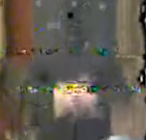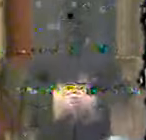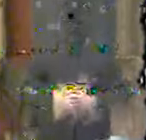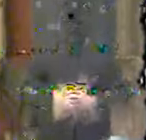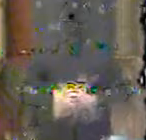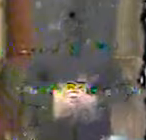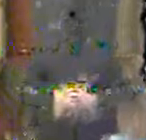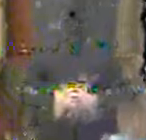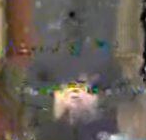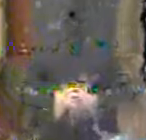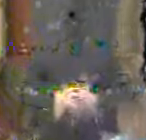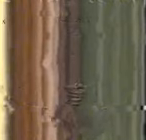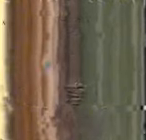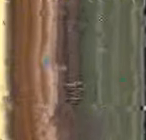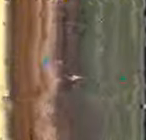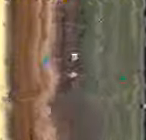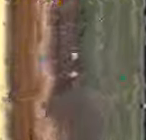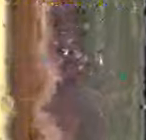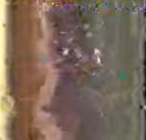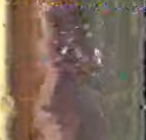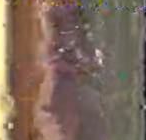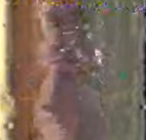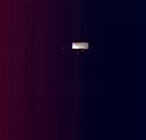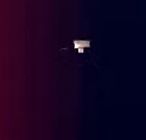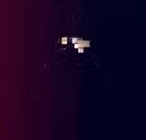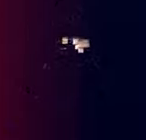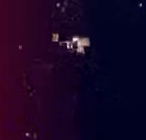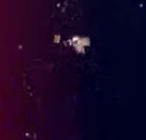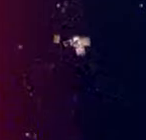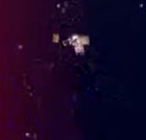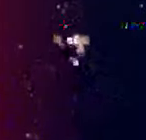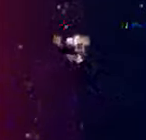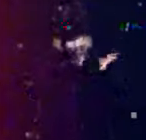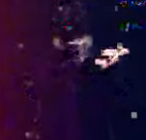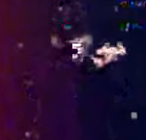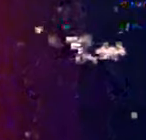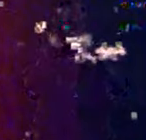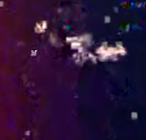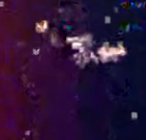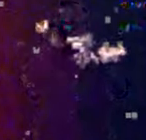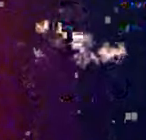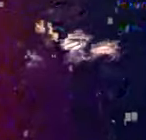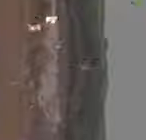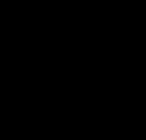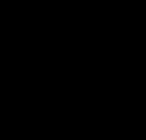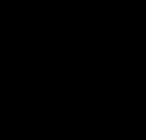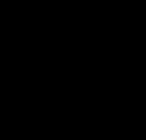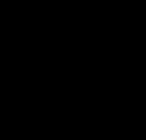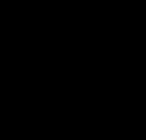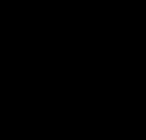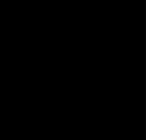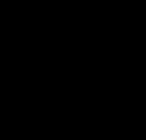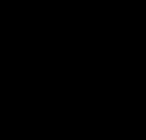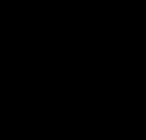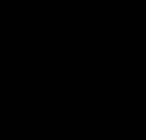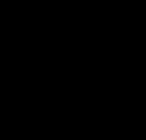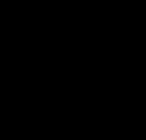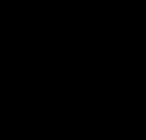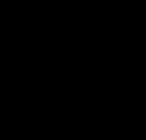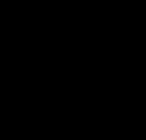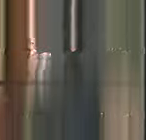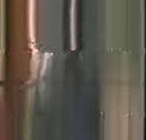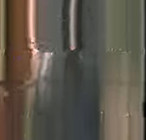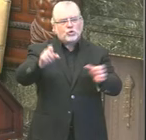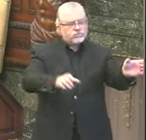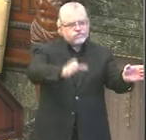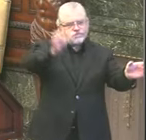Just wanted to know for the restaurant situation, any kind of general idea that you can give us what guidelines? Keep it away from people at